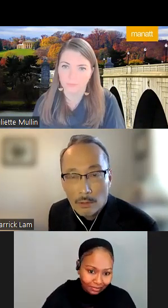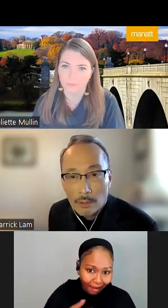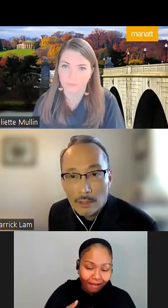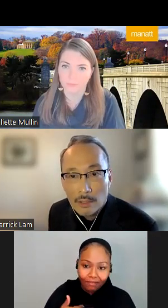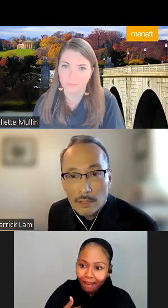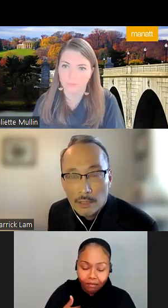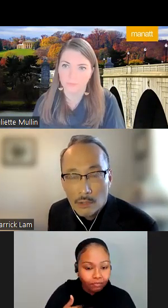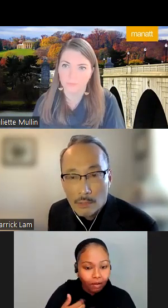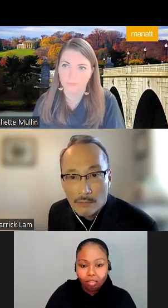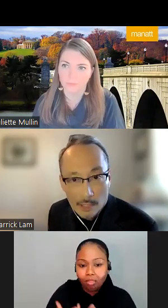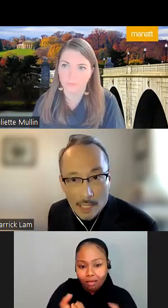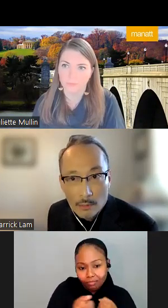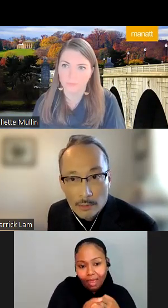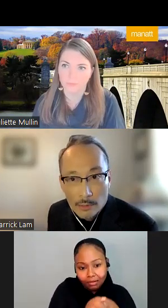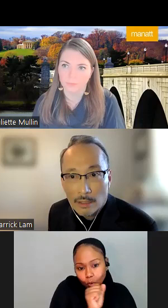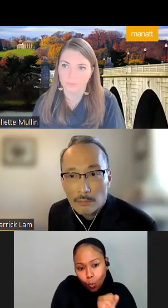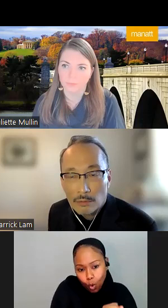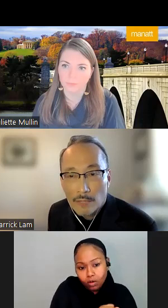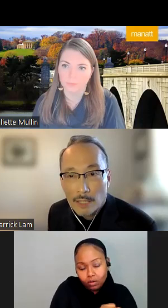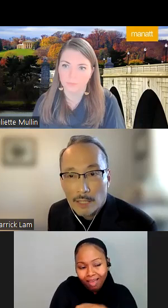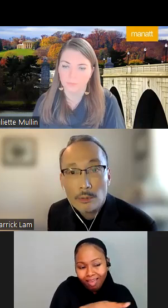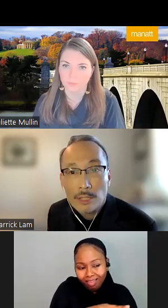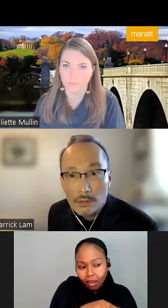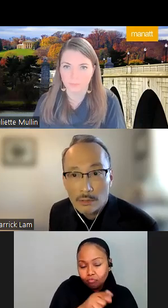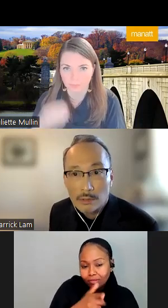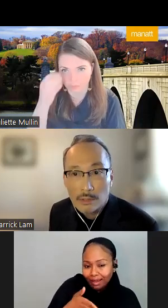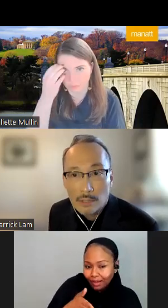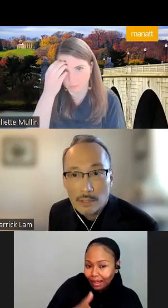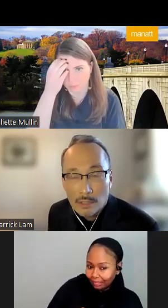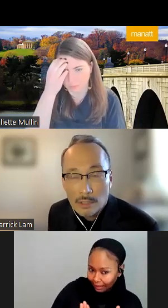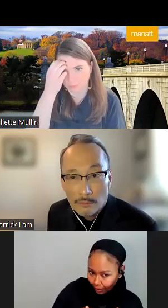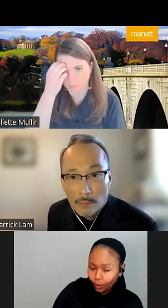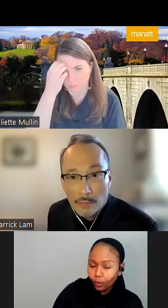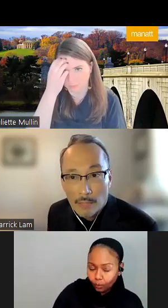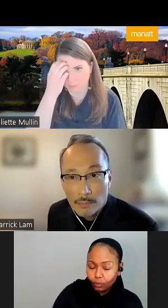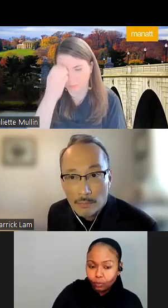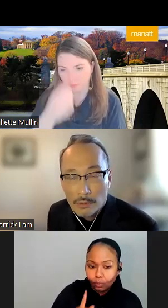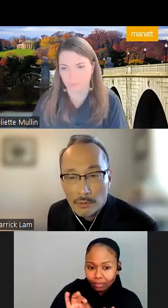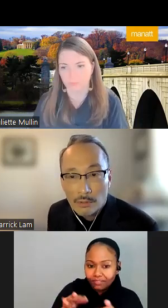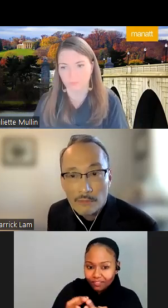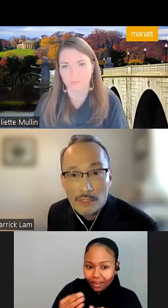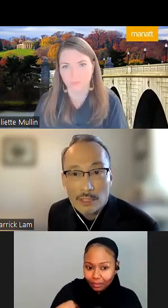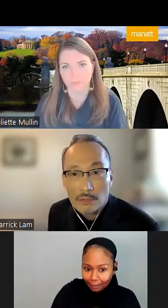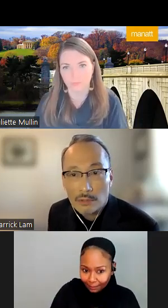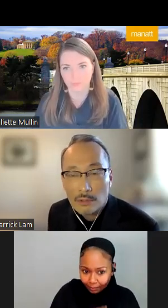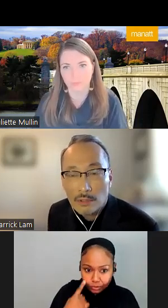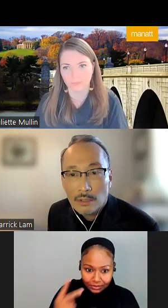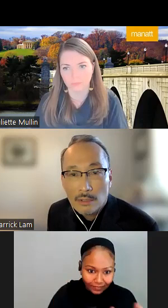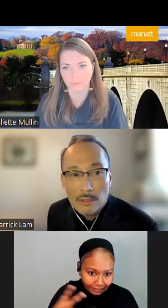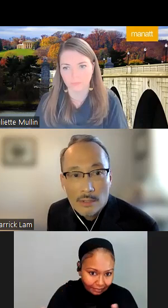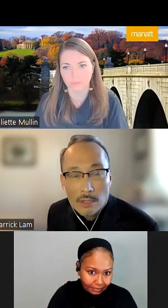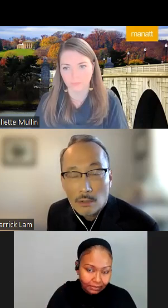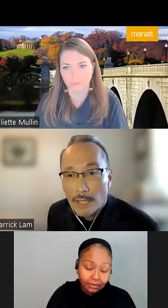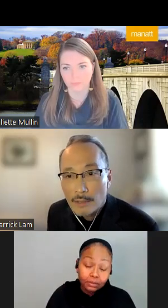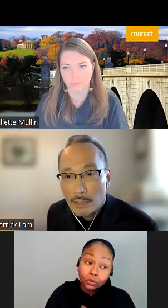work in terms of allowing and provide accommodations for family members to do the visitation.